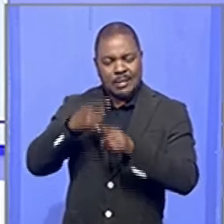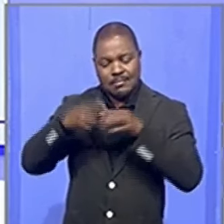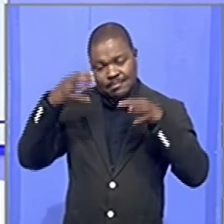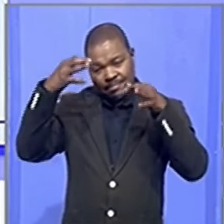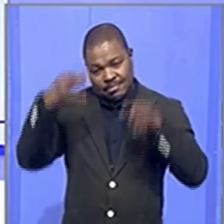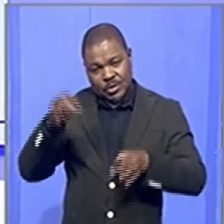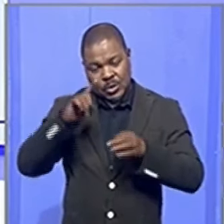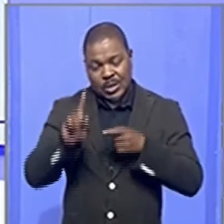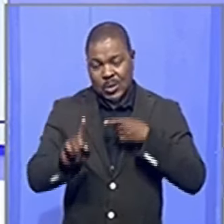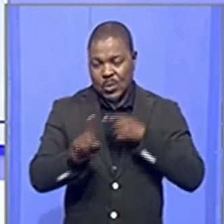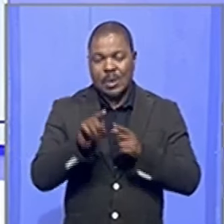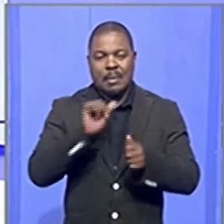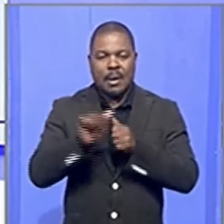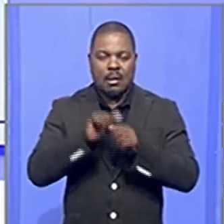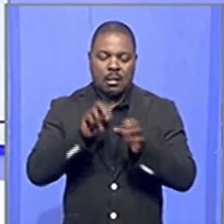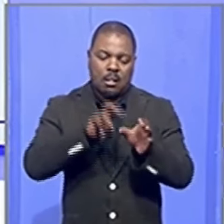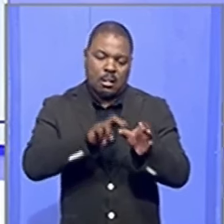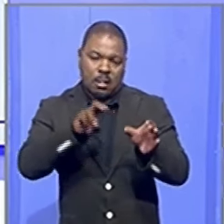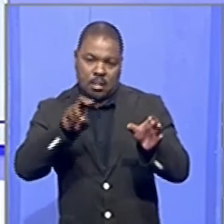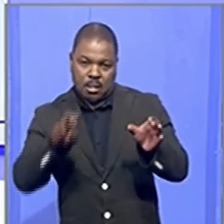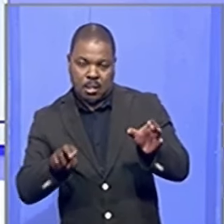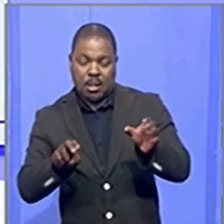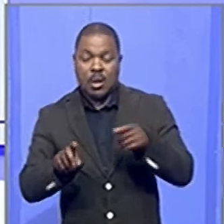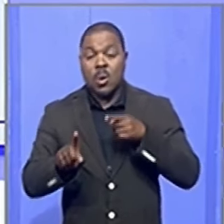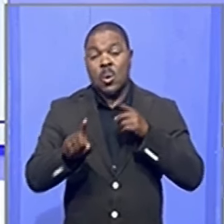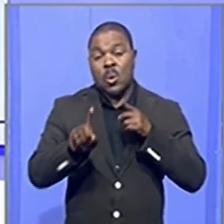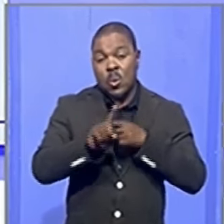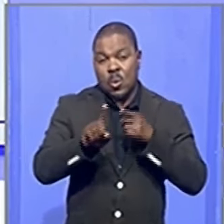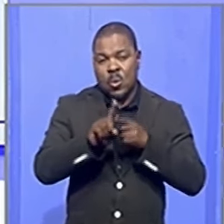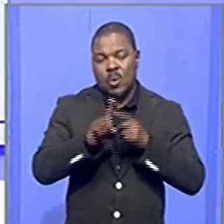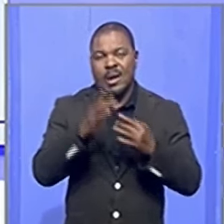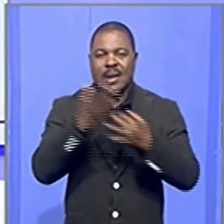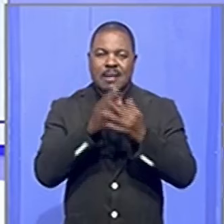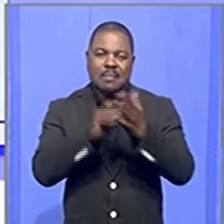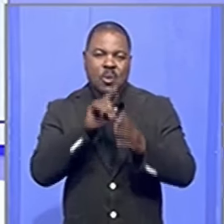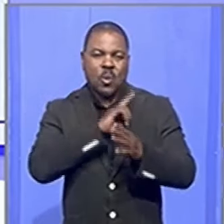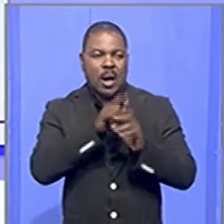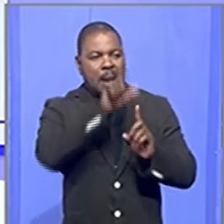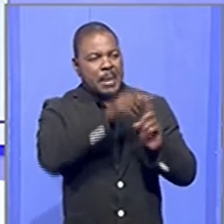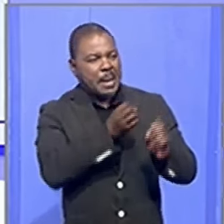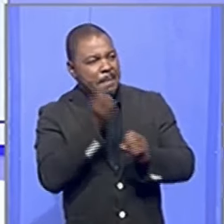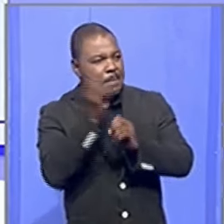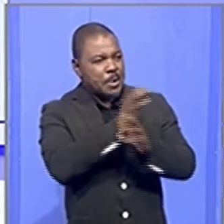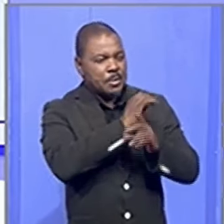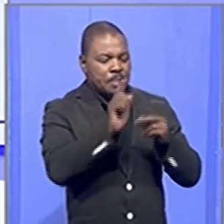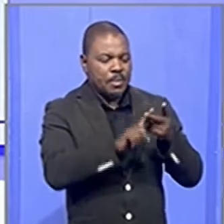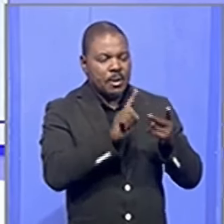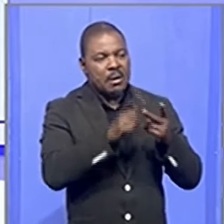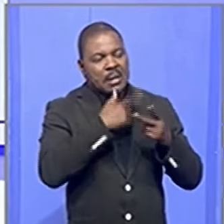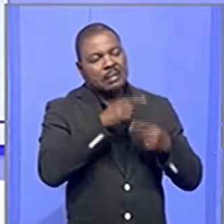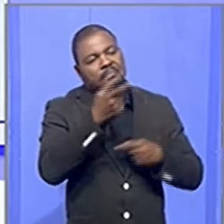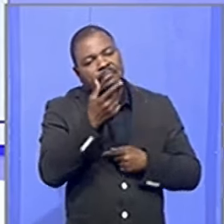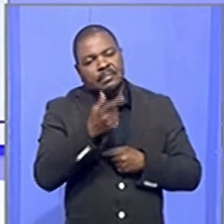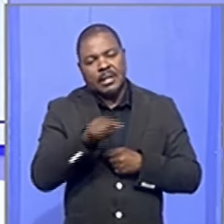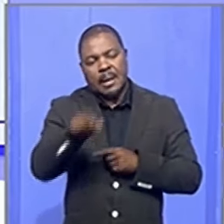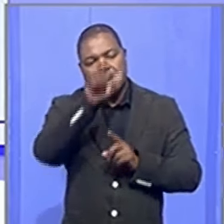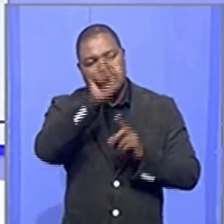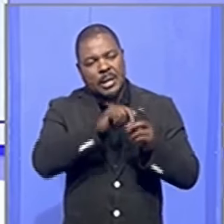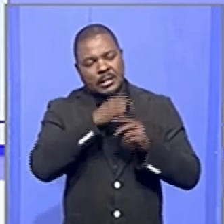gore Khalipa a ipeele ka thoko. Khalipa o lebagane le molato wa go betha le mebedi ya go gopoša seriti sa motho